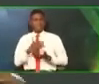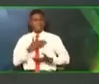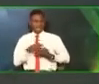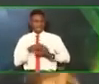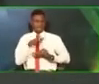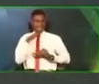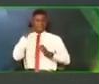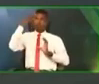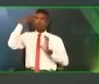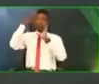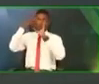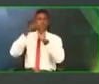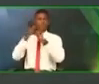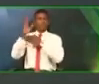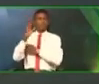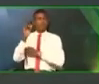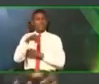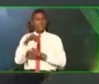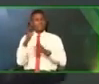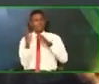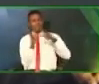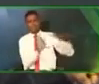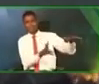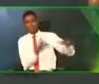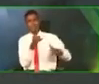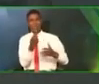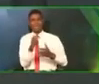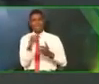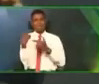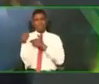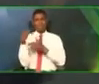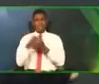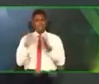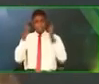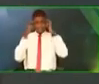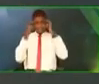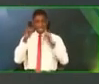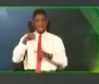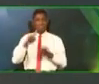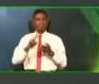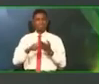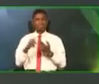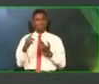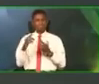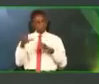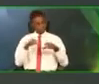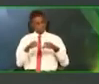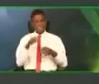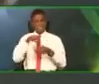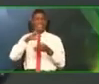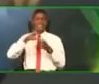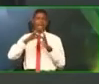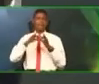they ignore the role that the play in accurately interpreting the speakings of God. I always